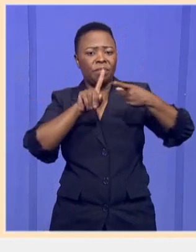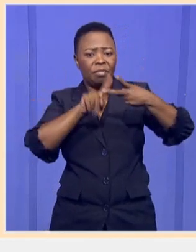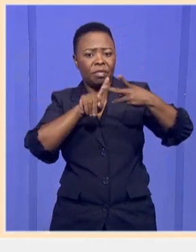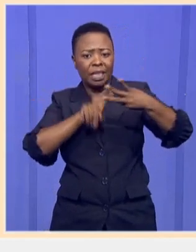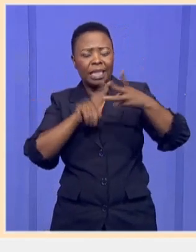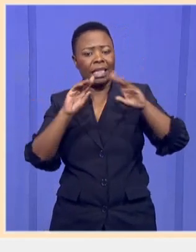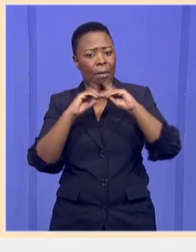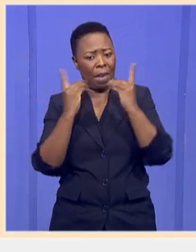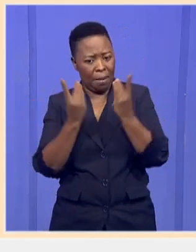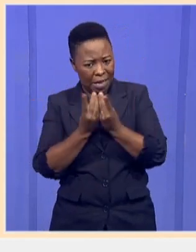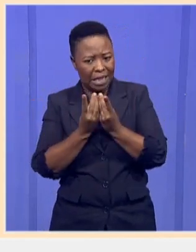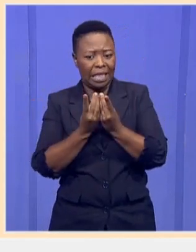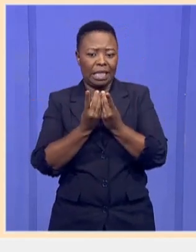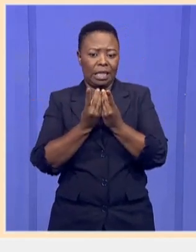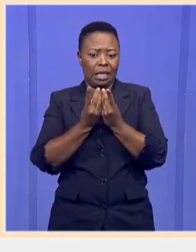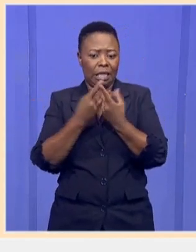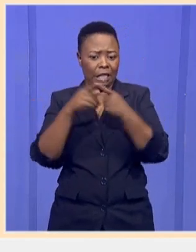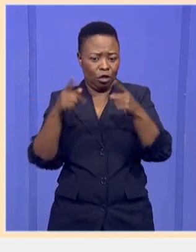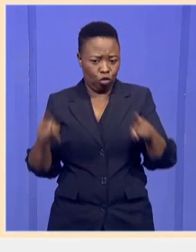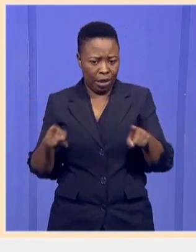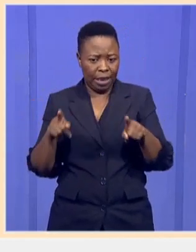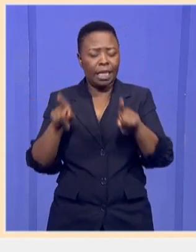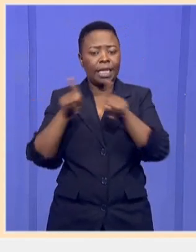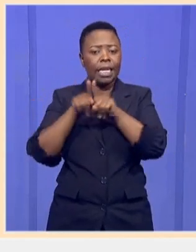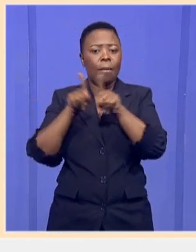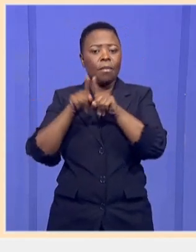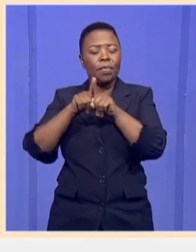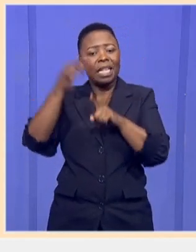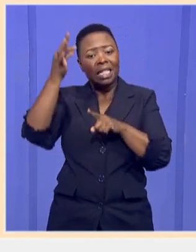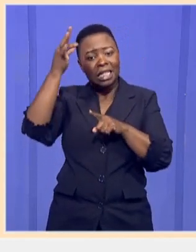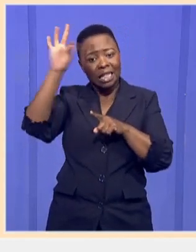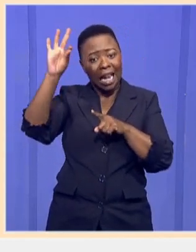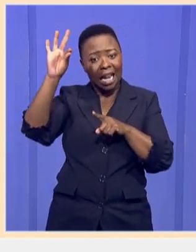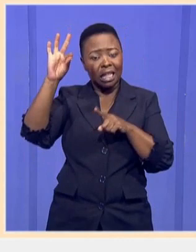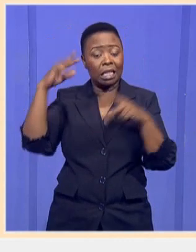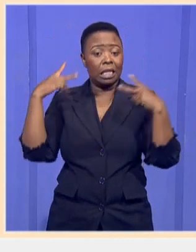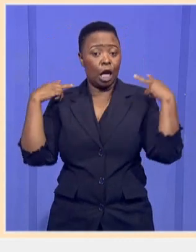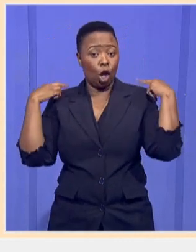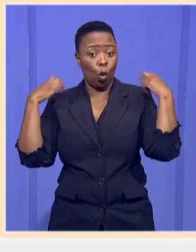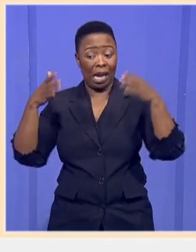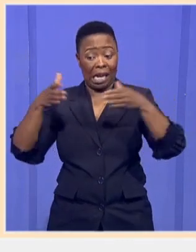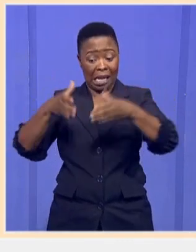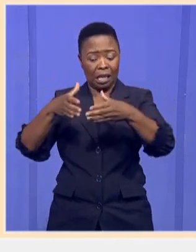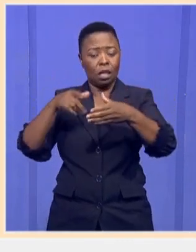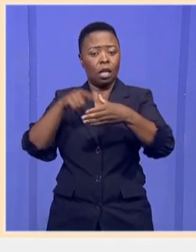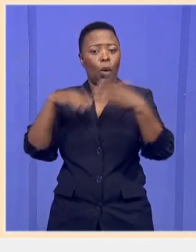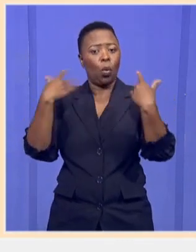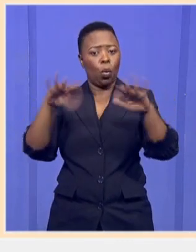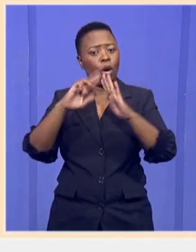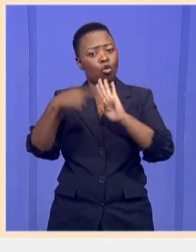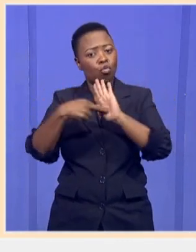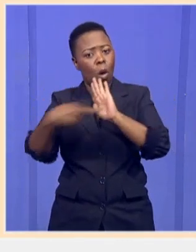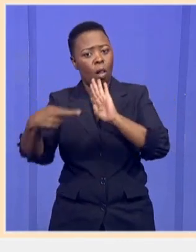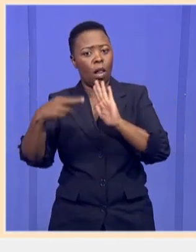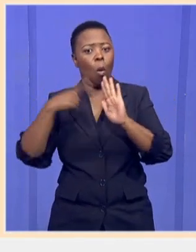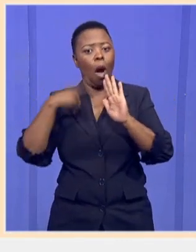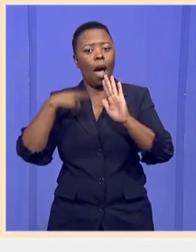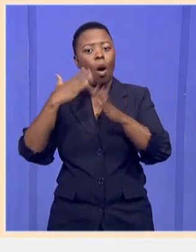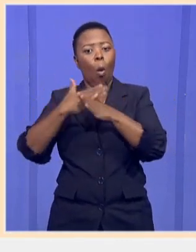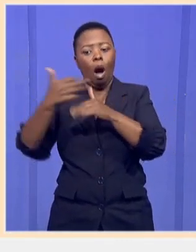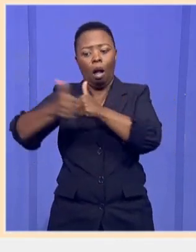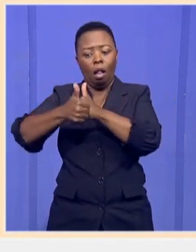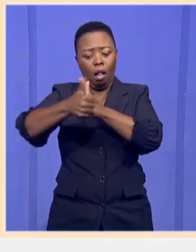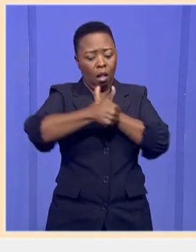I also believe state security played an extremely important role as part of that joint evacuation